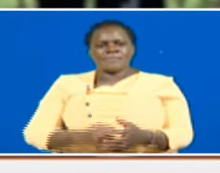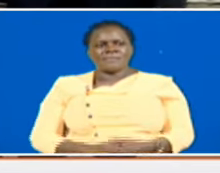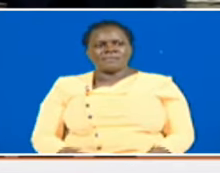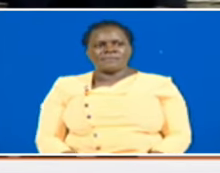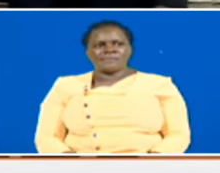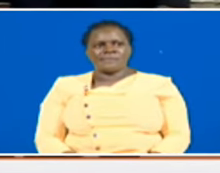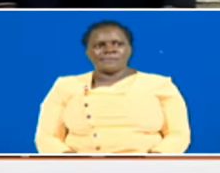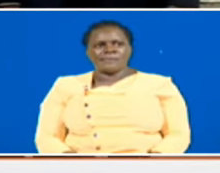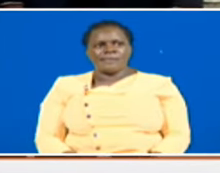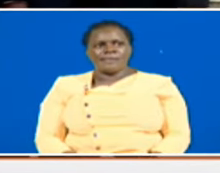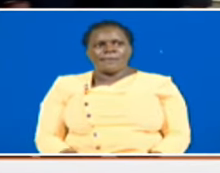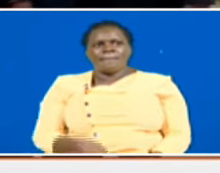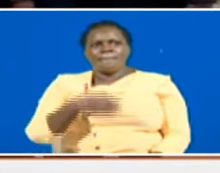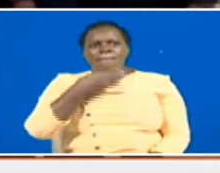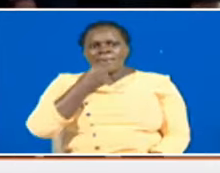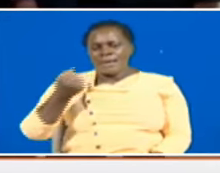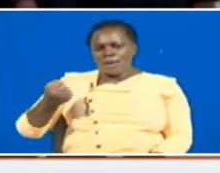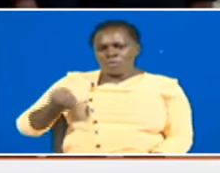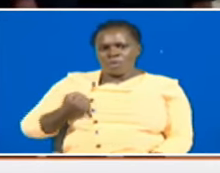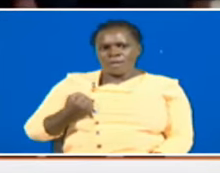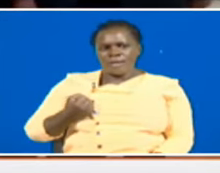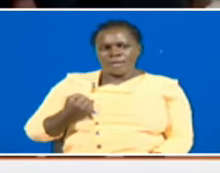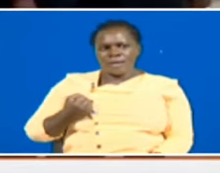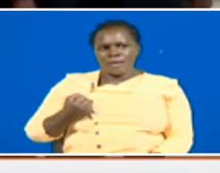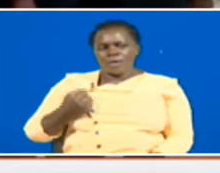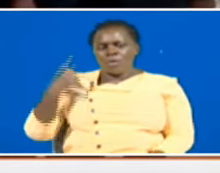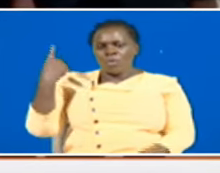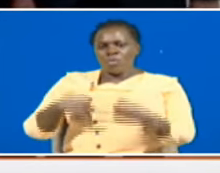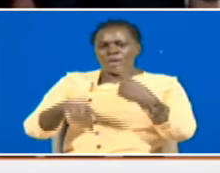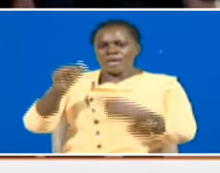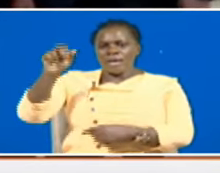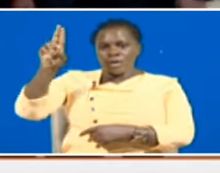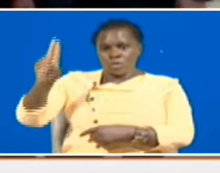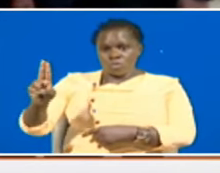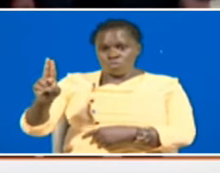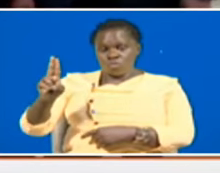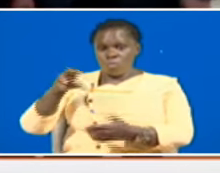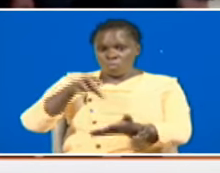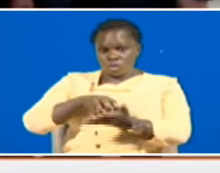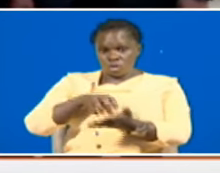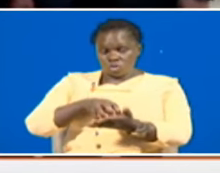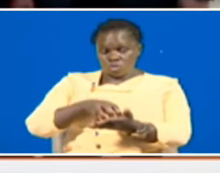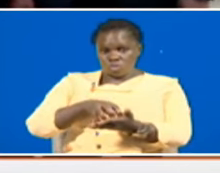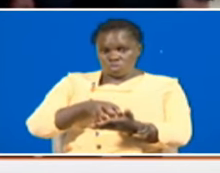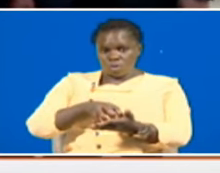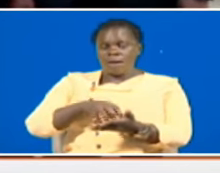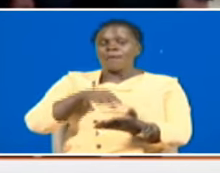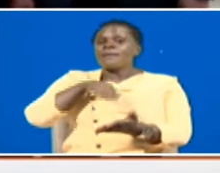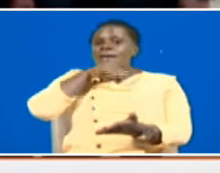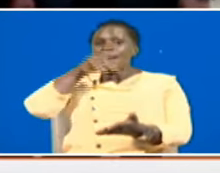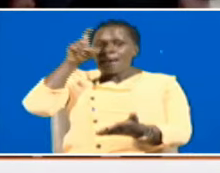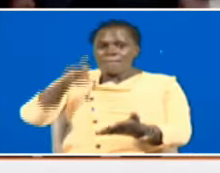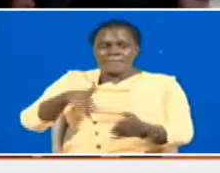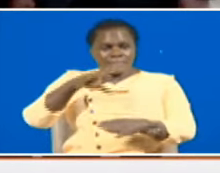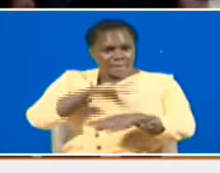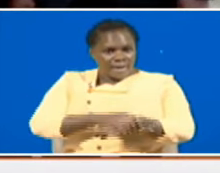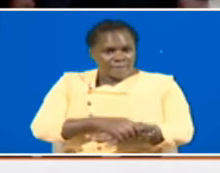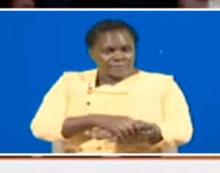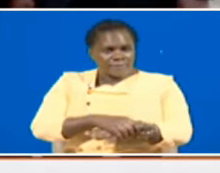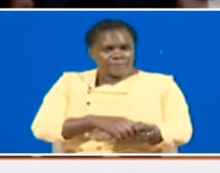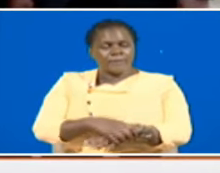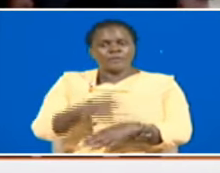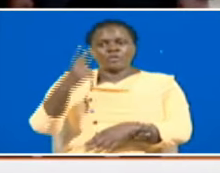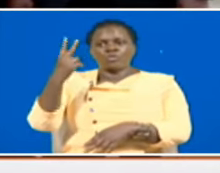five. Ladies and gentlemen, in order to win the AUC chairperson seat, Raila must secure at